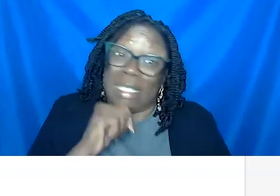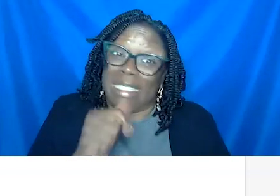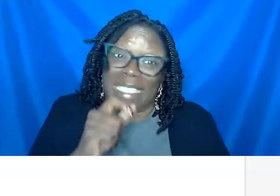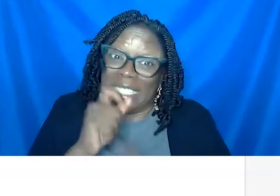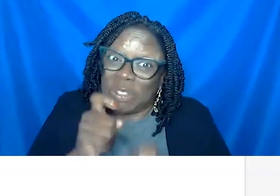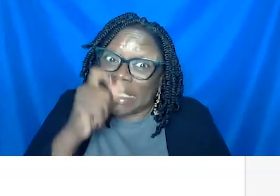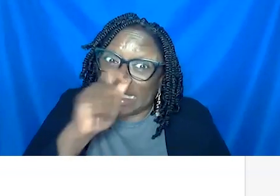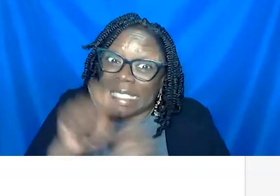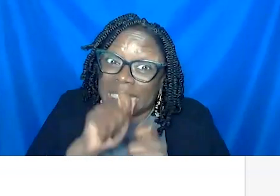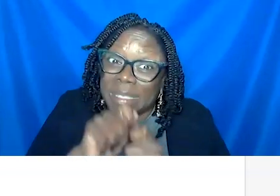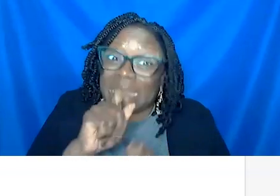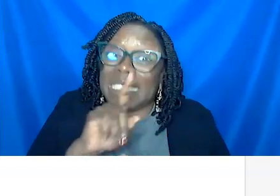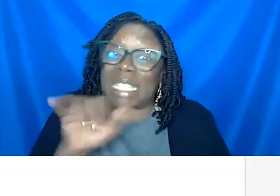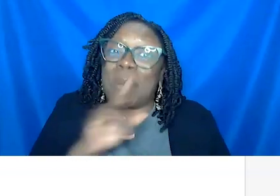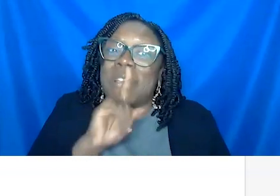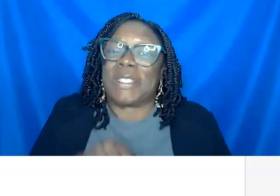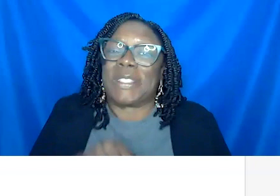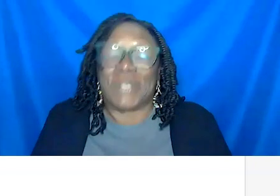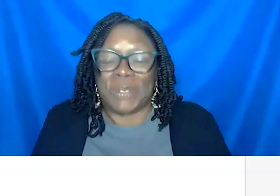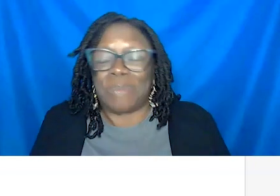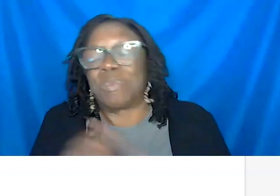I actually put my original